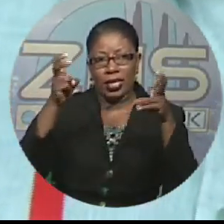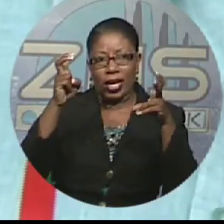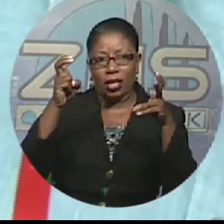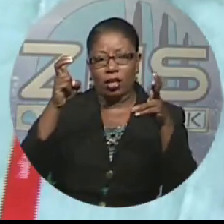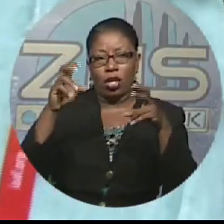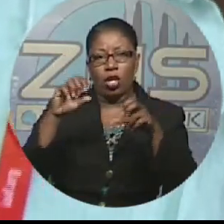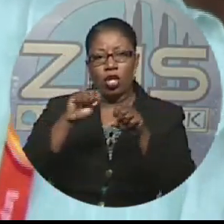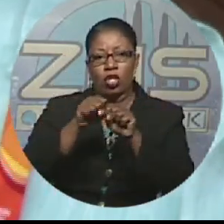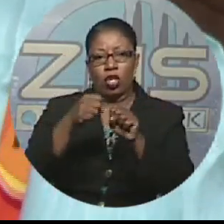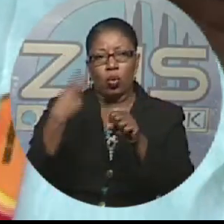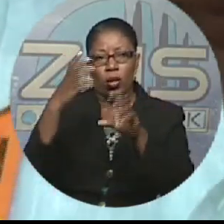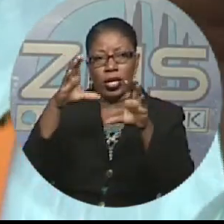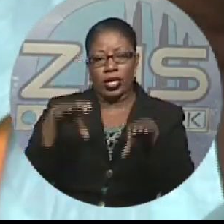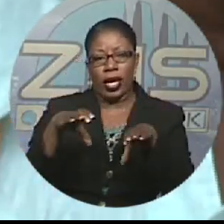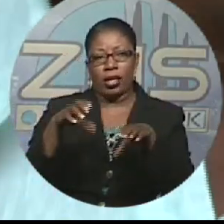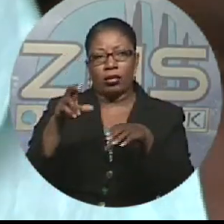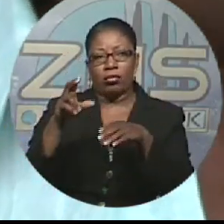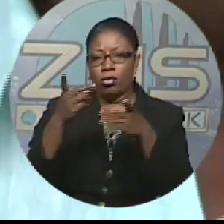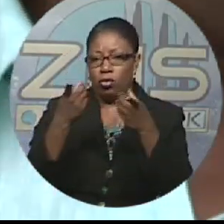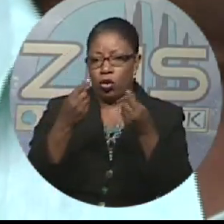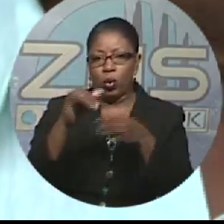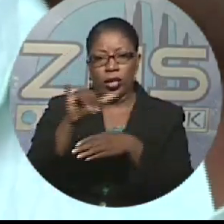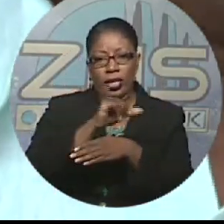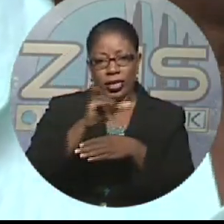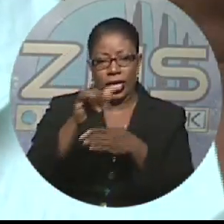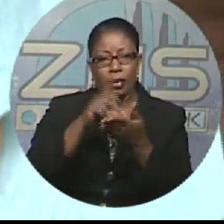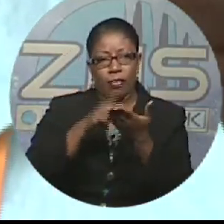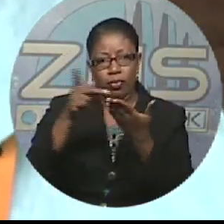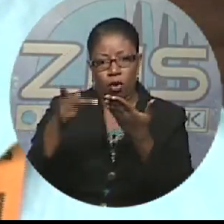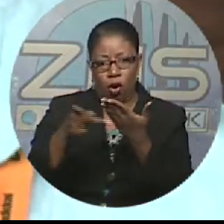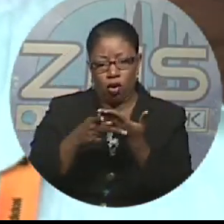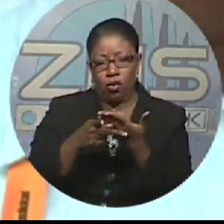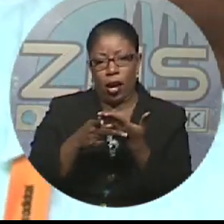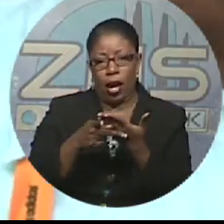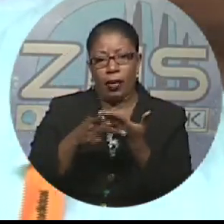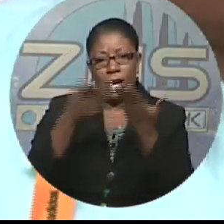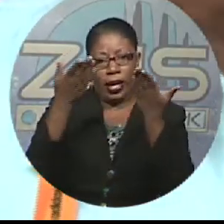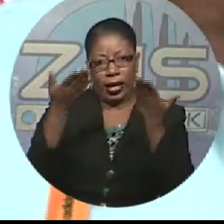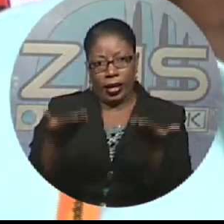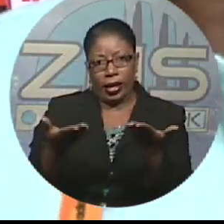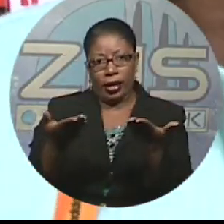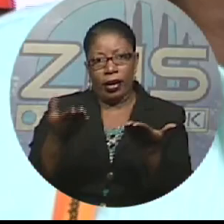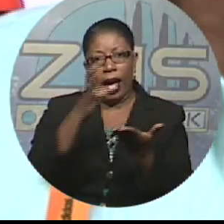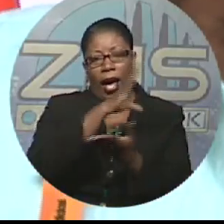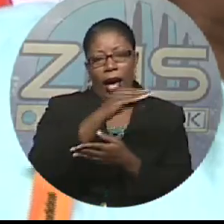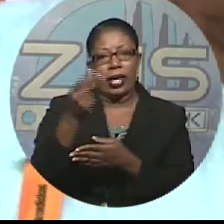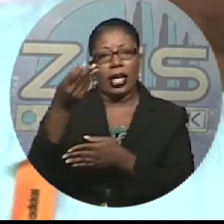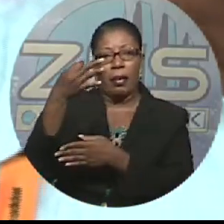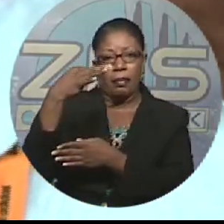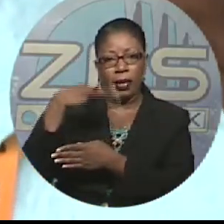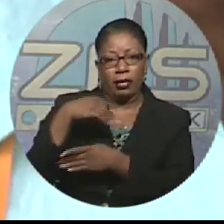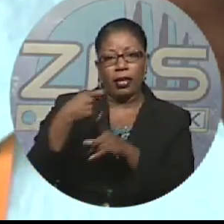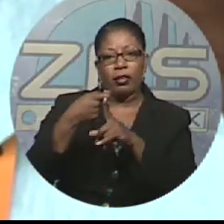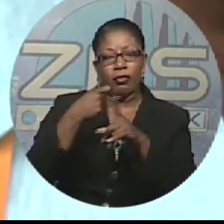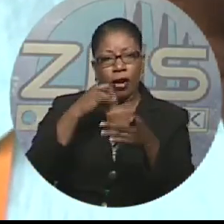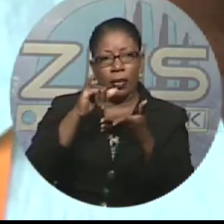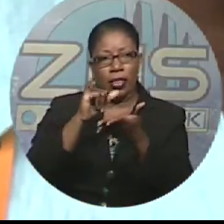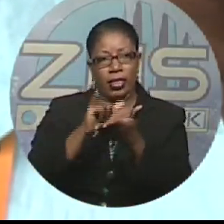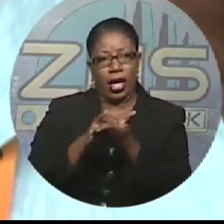can employ that very same program, and we can benefit enormously, because I believe that we have